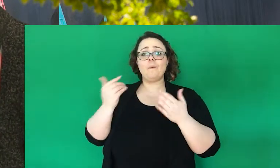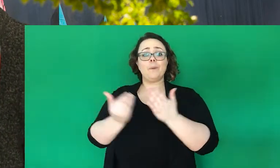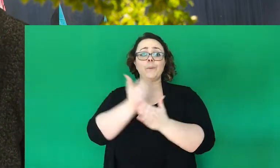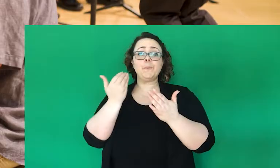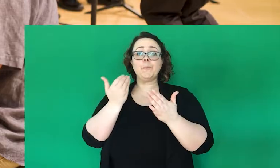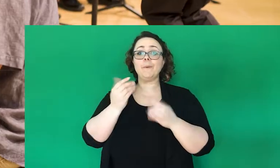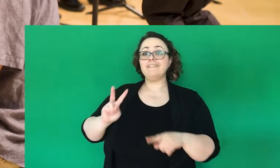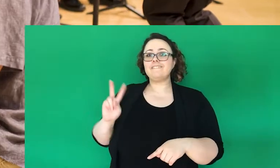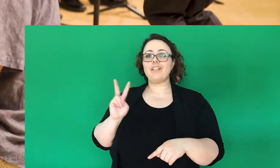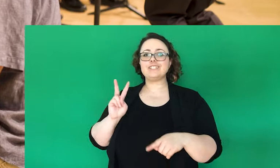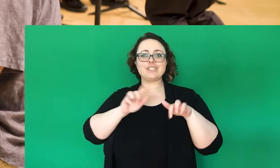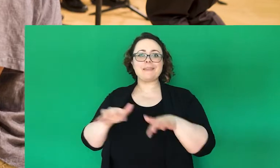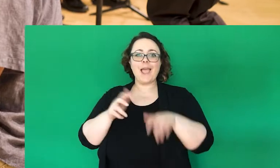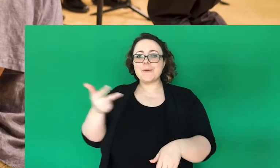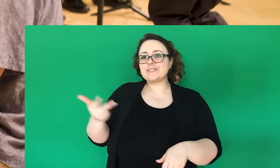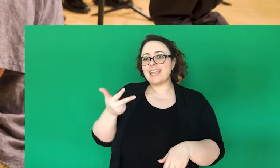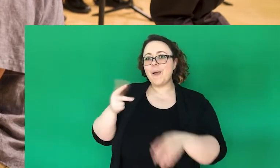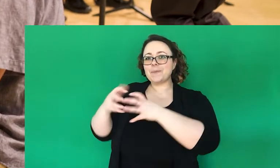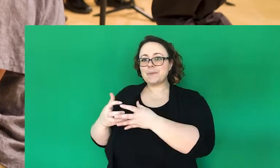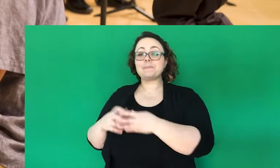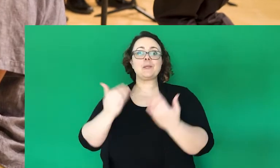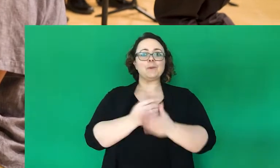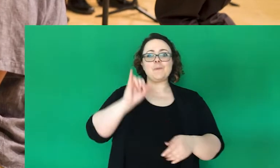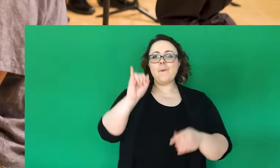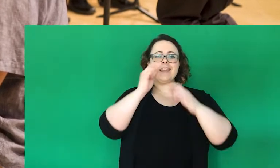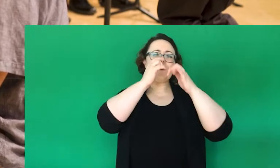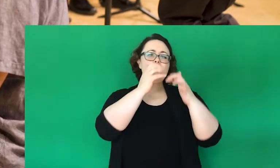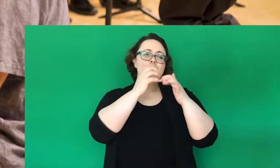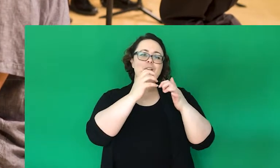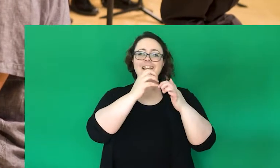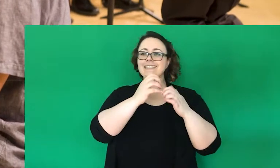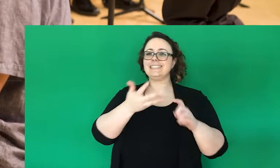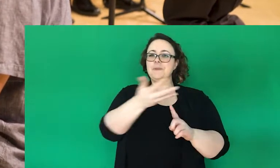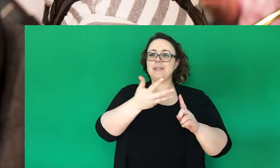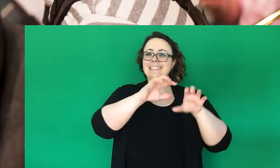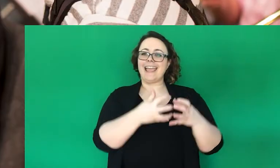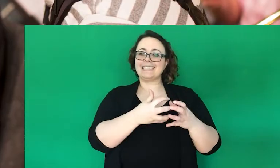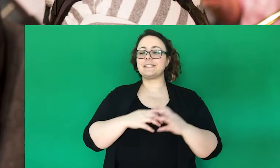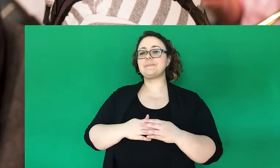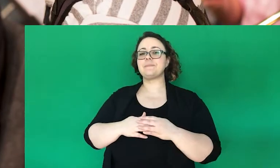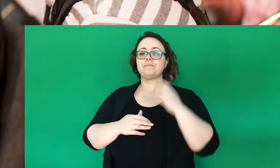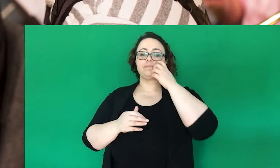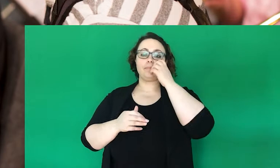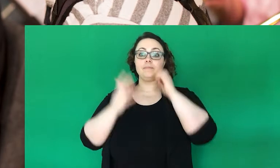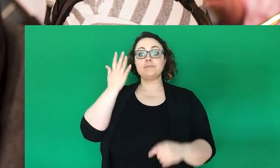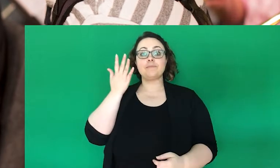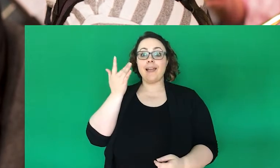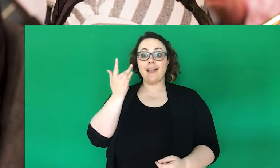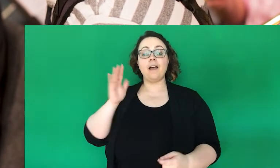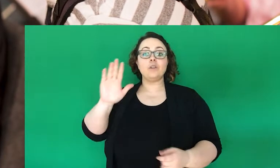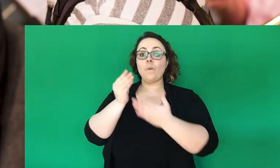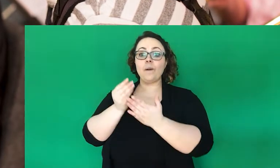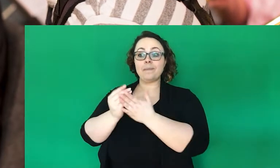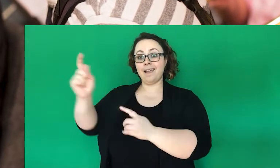for example, for us to have a new Vulicek piano trio and a new Hornet Horns quintet.